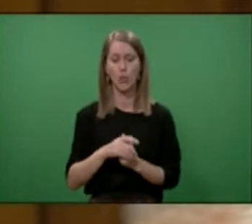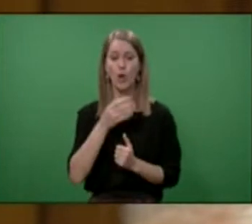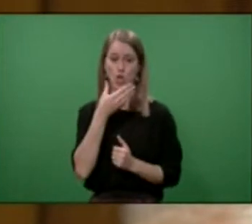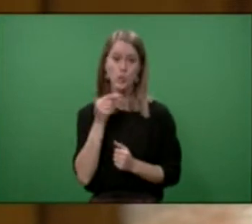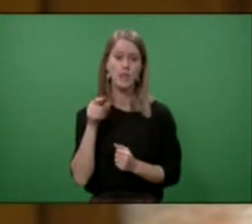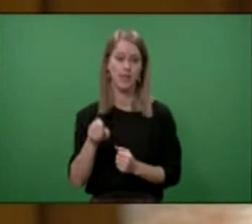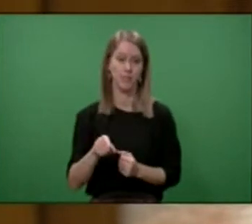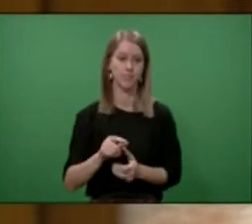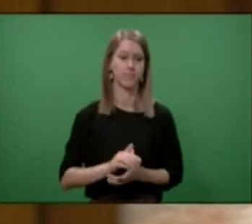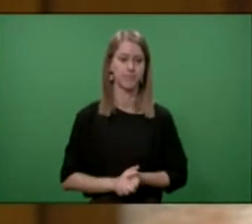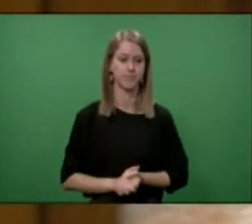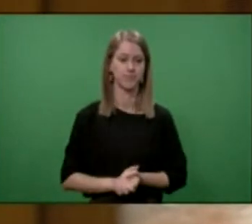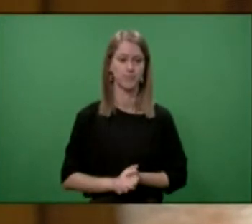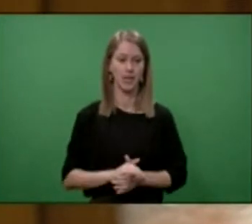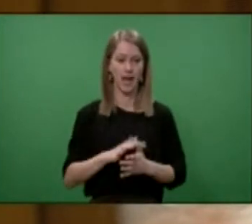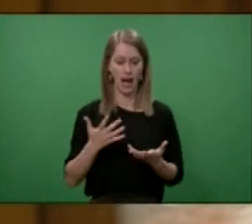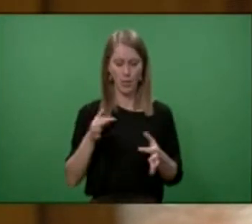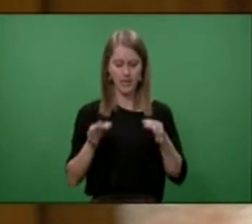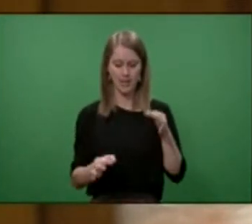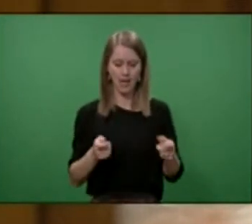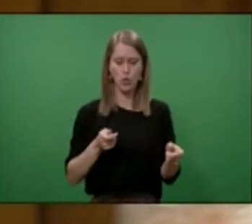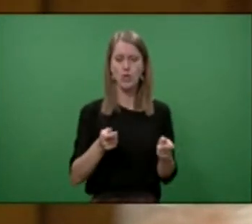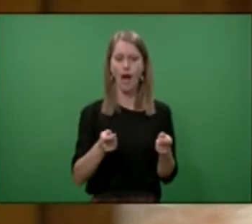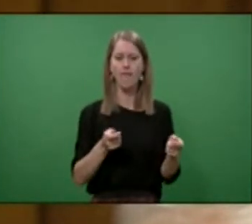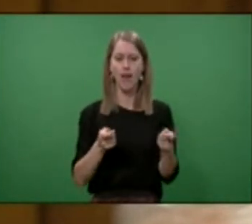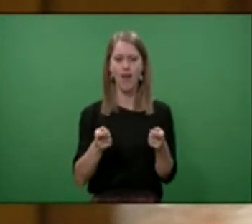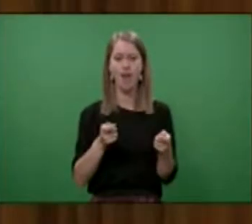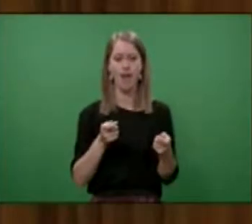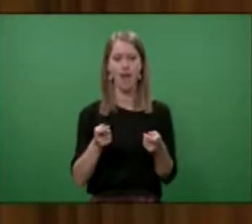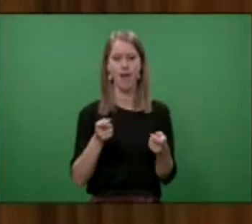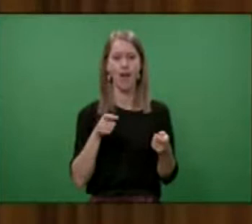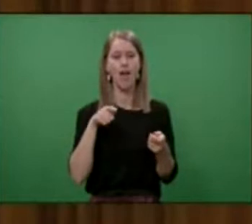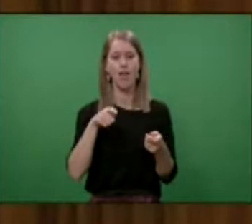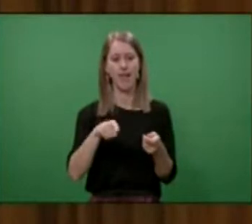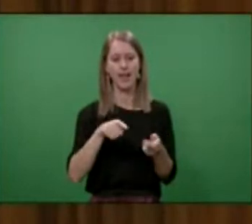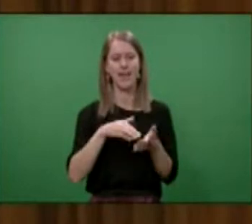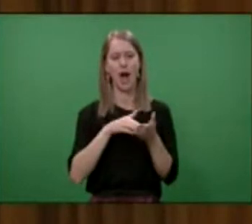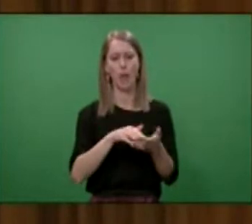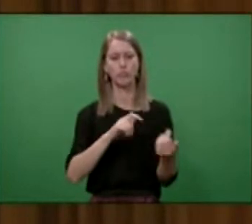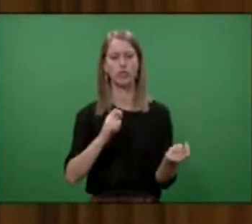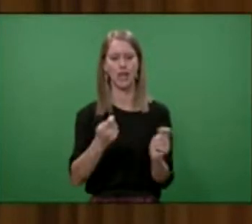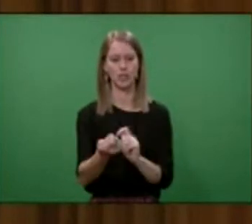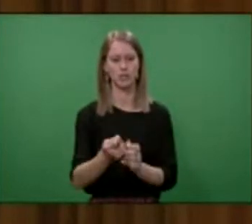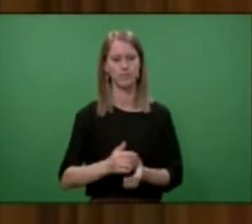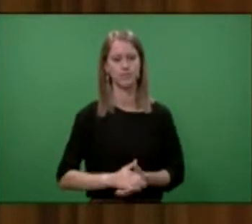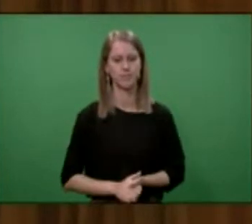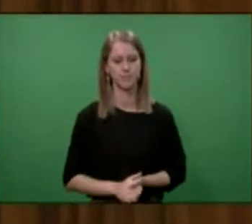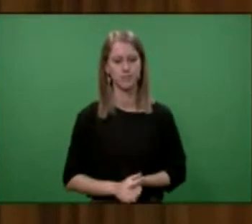used. The way we choose to govern is also a tool for change.